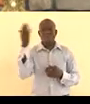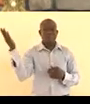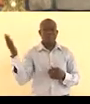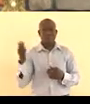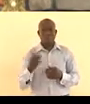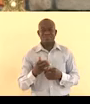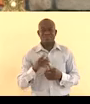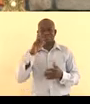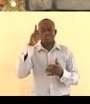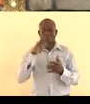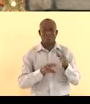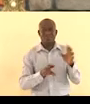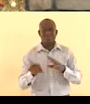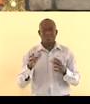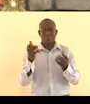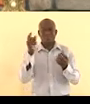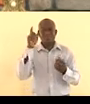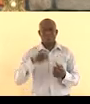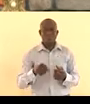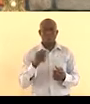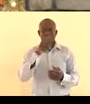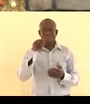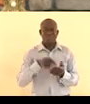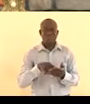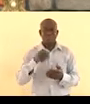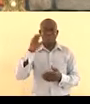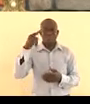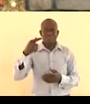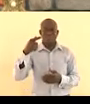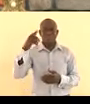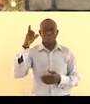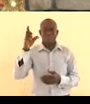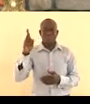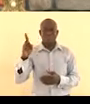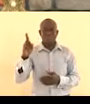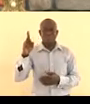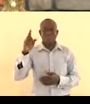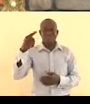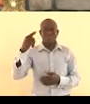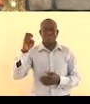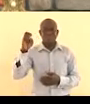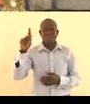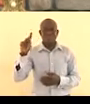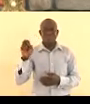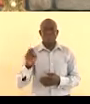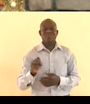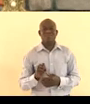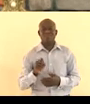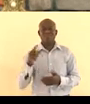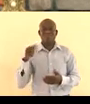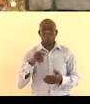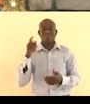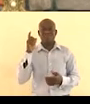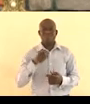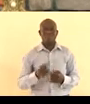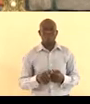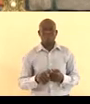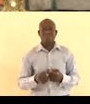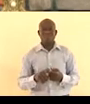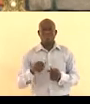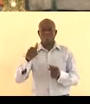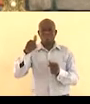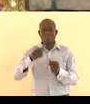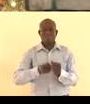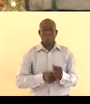gadget? All Christians, I insist, I'm one of those who say that we need to emphasize the fact